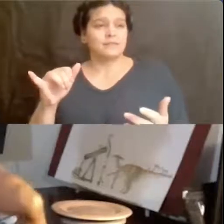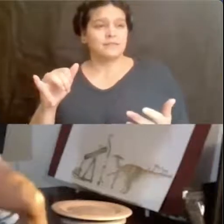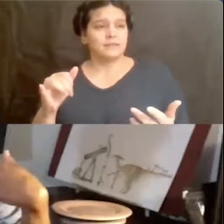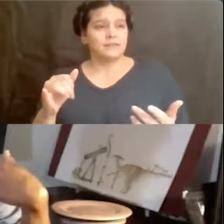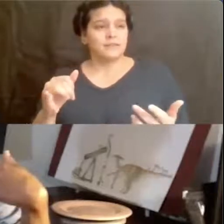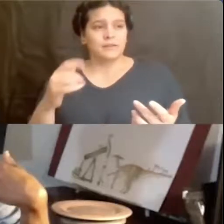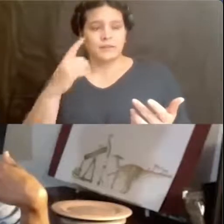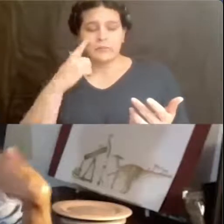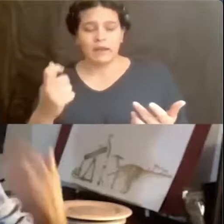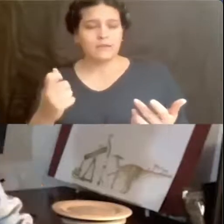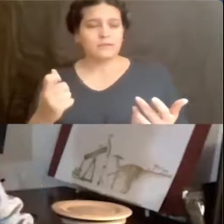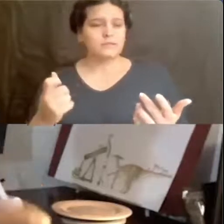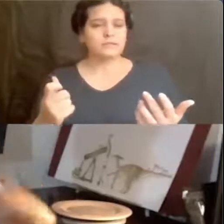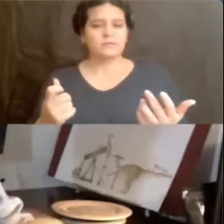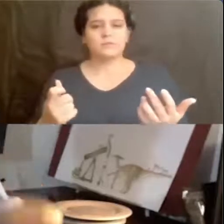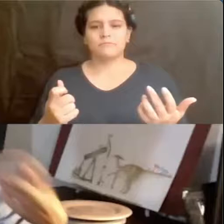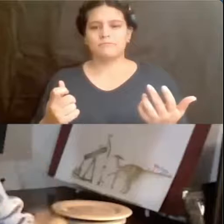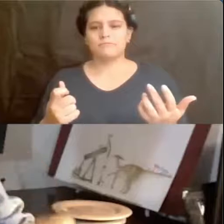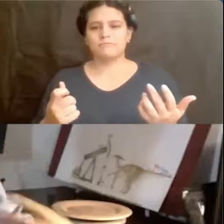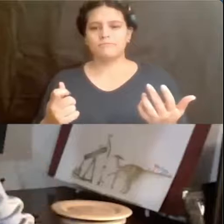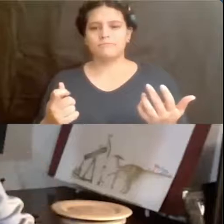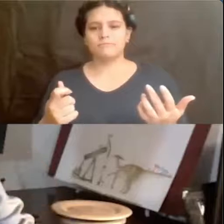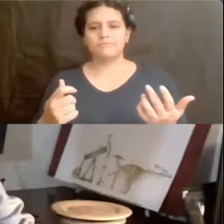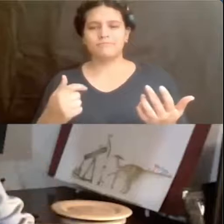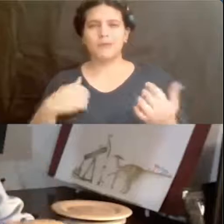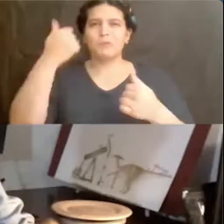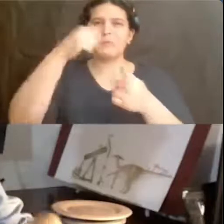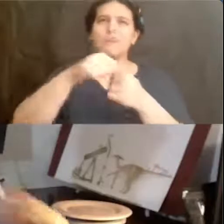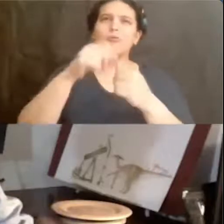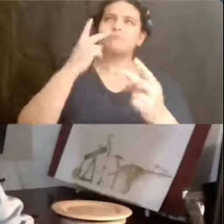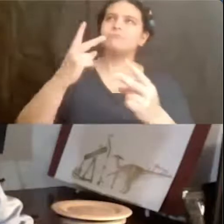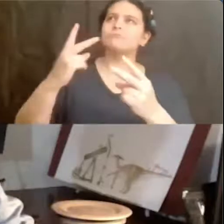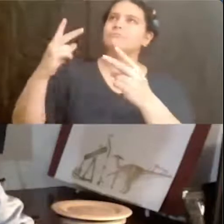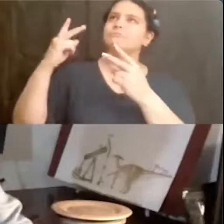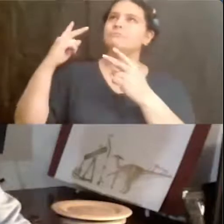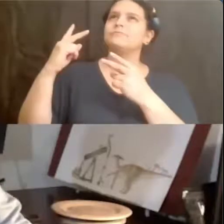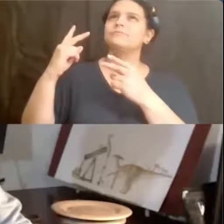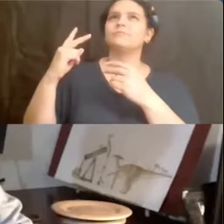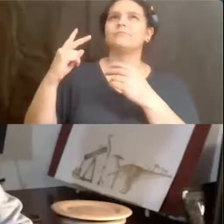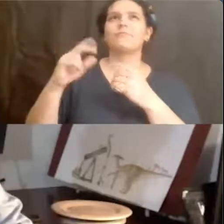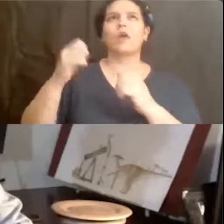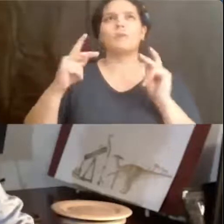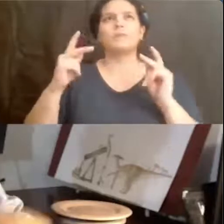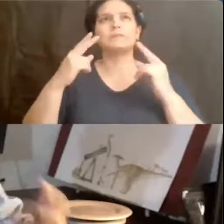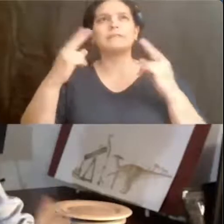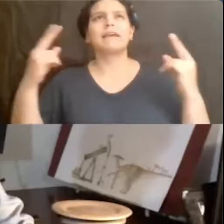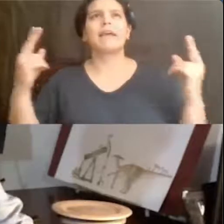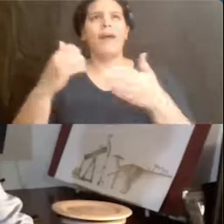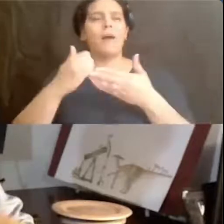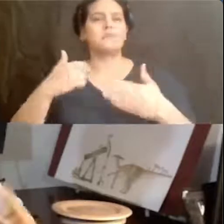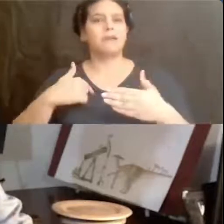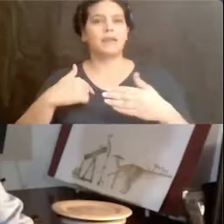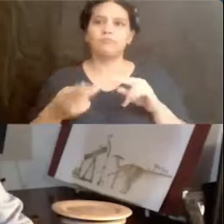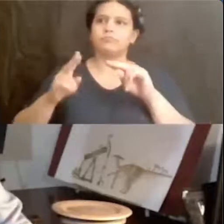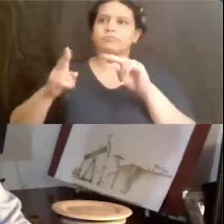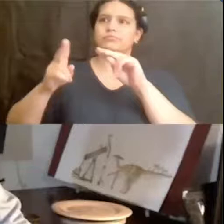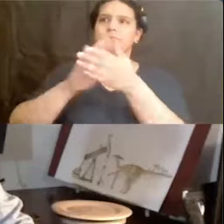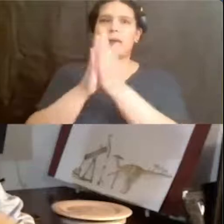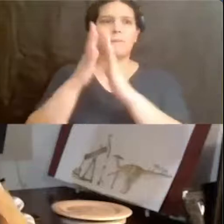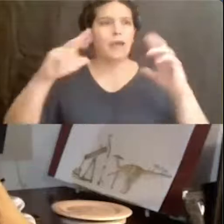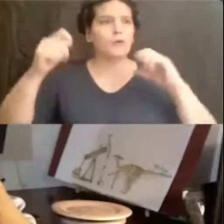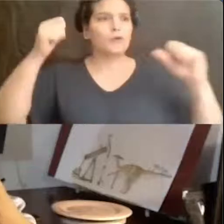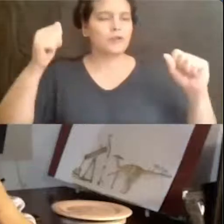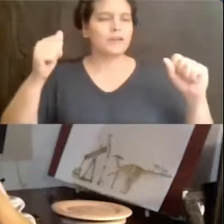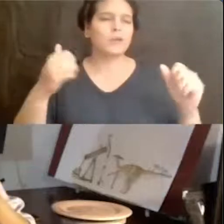just remembering hearing it being sung and everything helps me sing it louder because there's usually a group of people singing